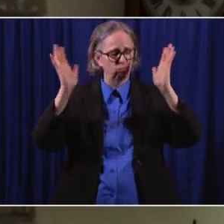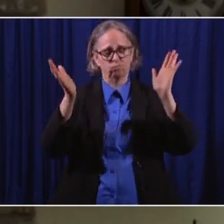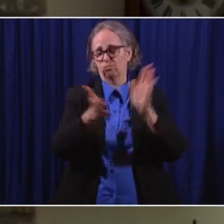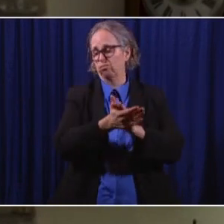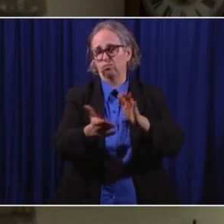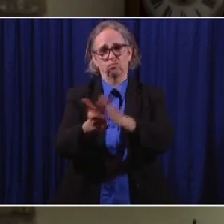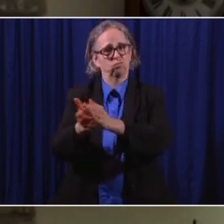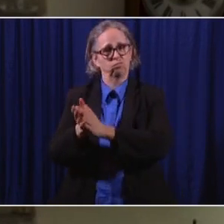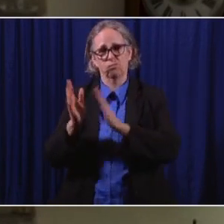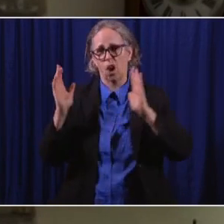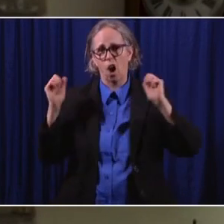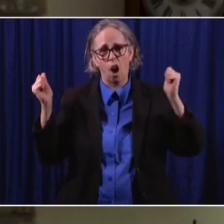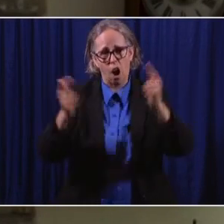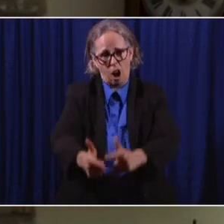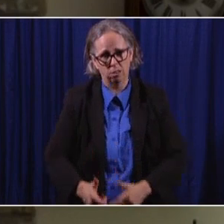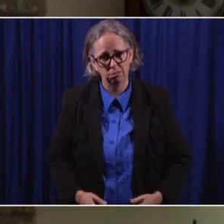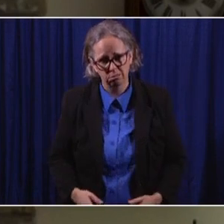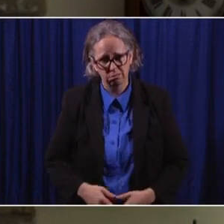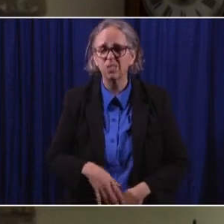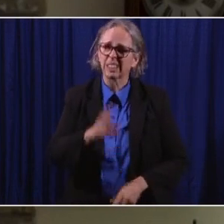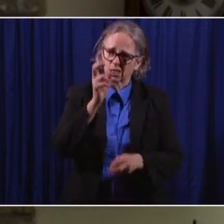difficult environment.